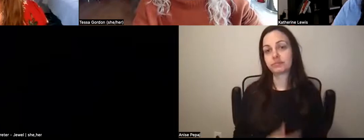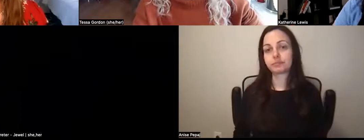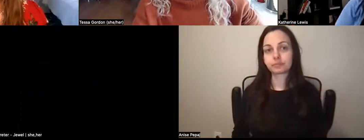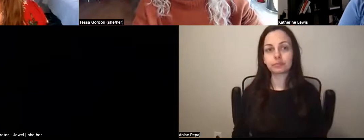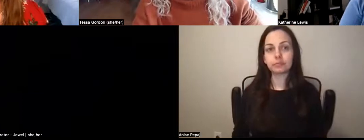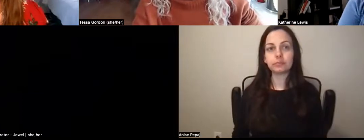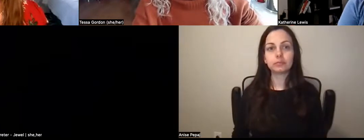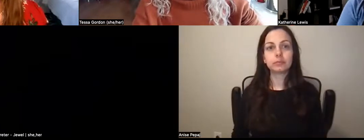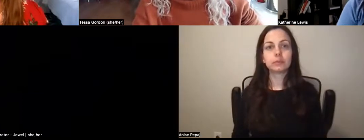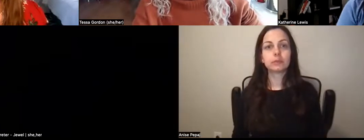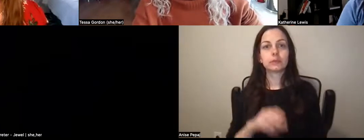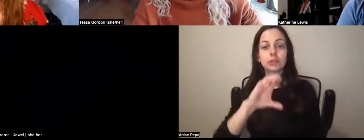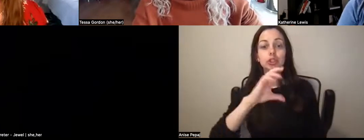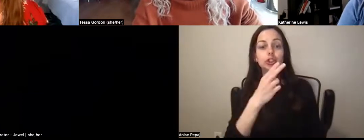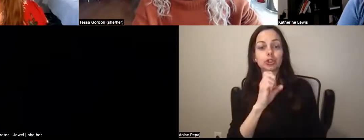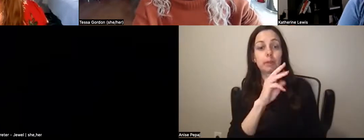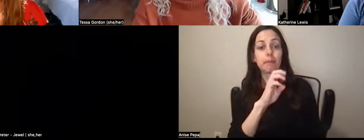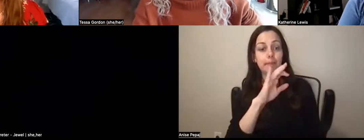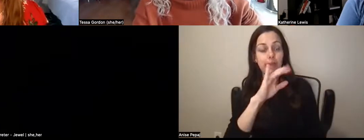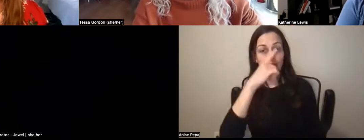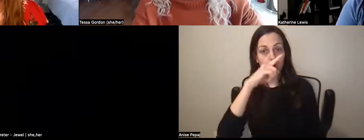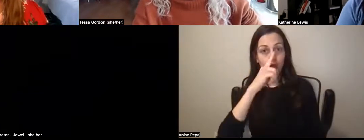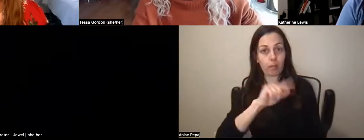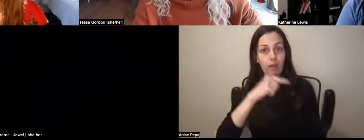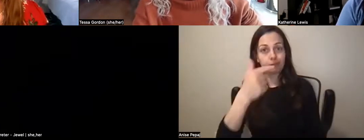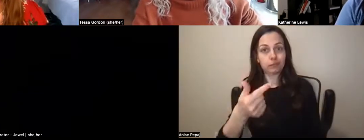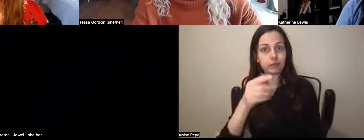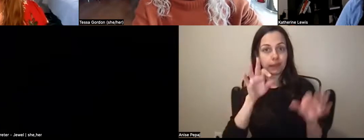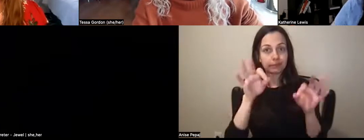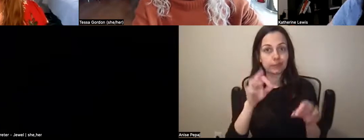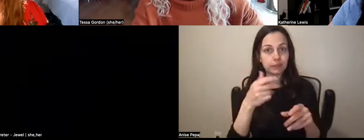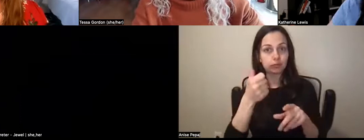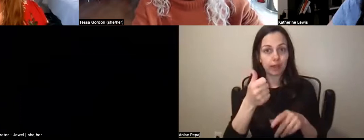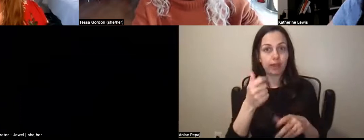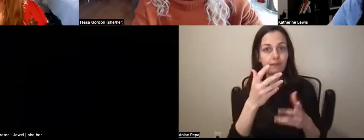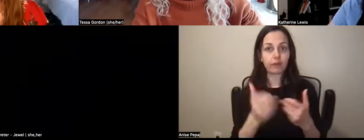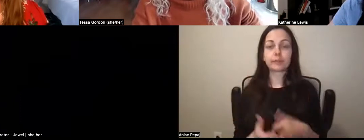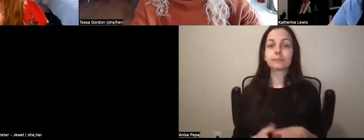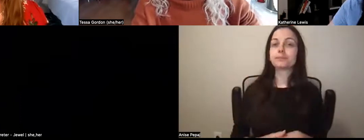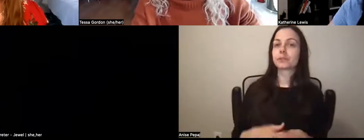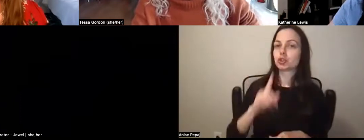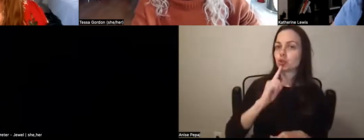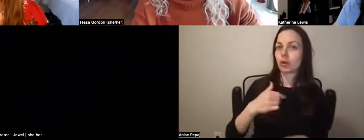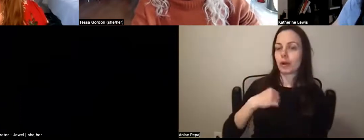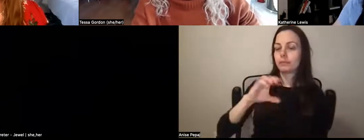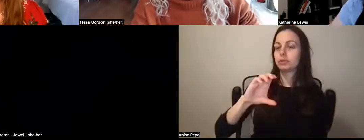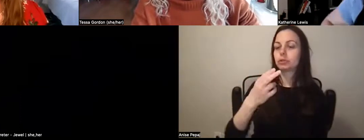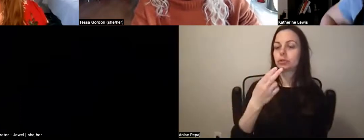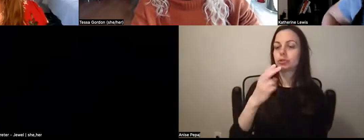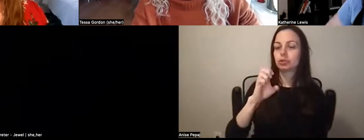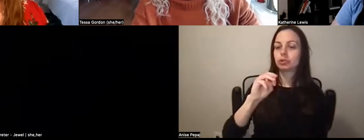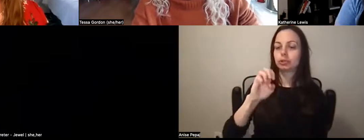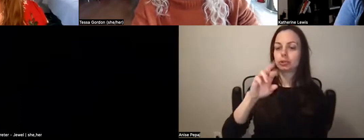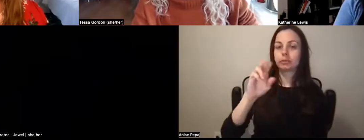Chimére, can you give us a brief introduction and image description and then your answer? Sure, absolutely. I'm Chimére Smith. I'm in